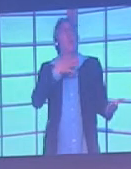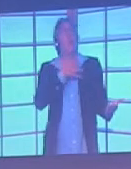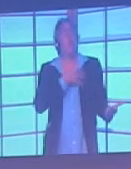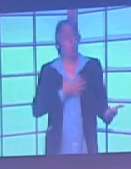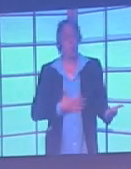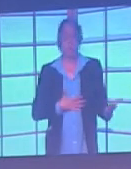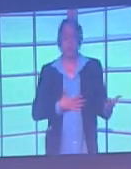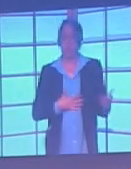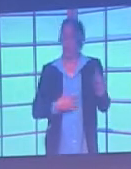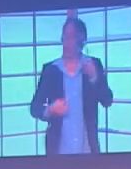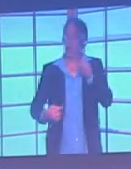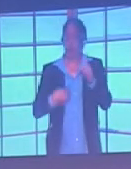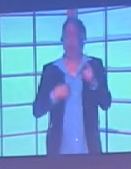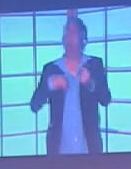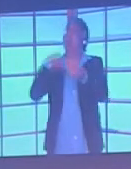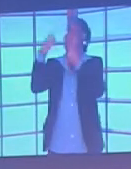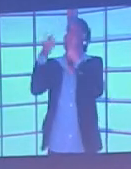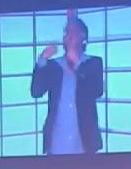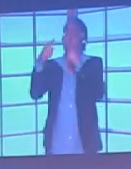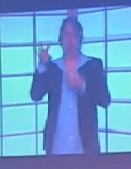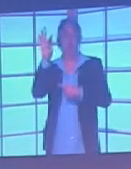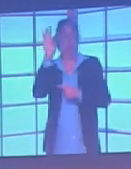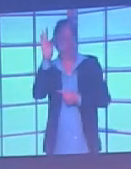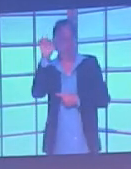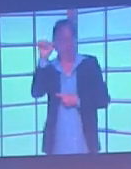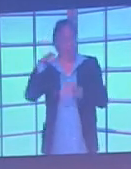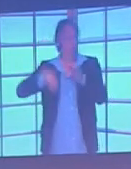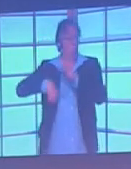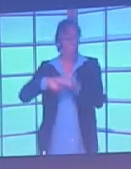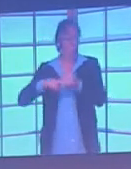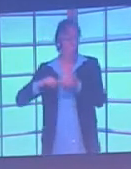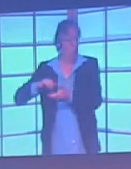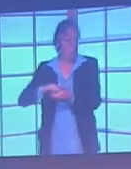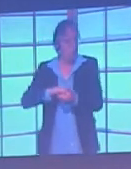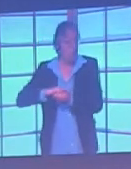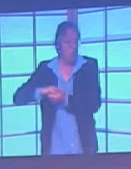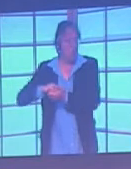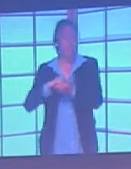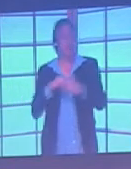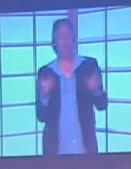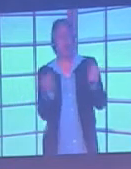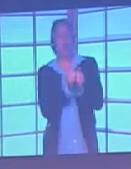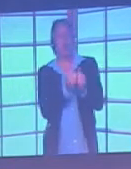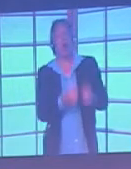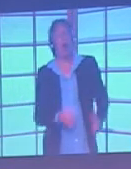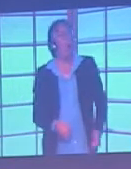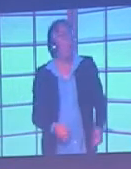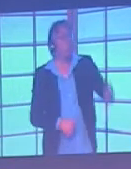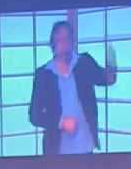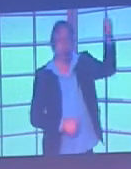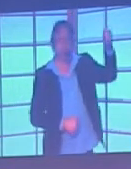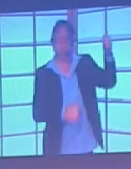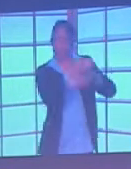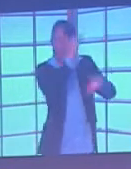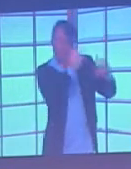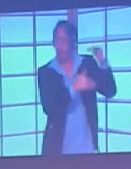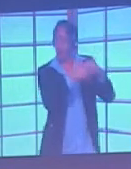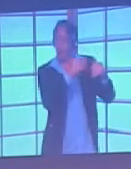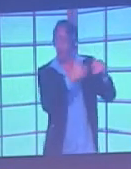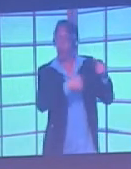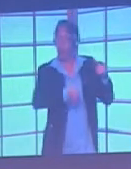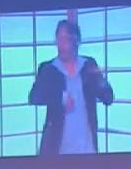with our FA, our extra league, Fantastic. with you, of course, with CAFE,